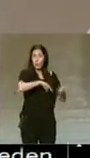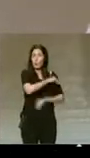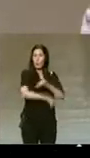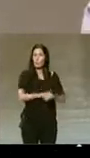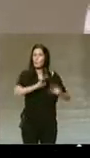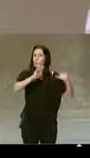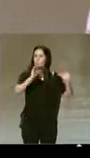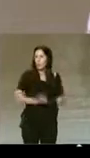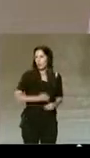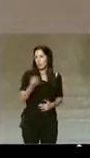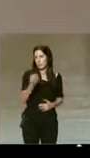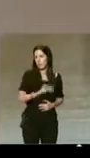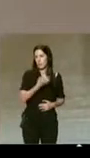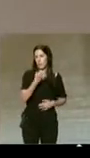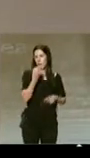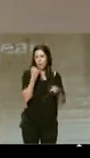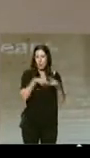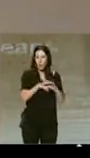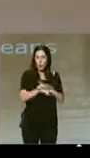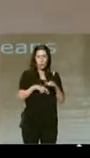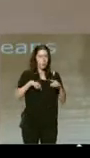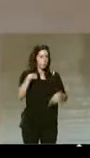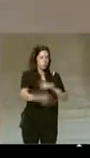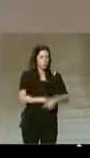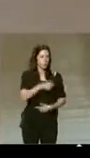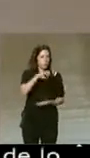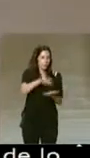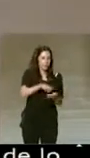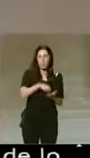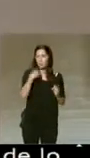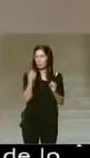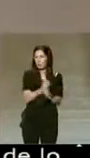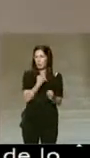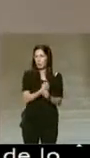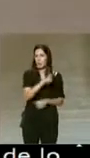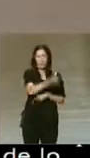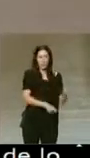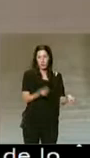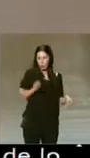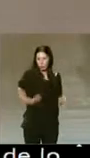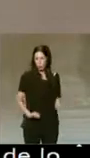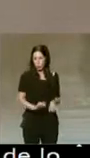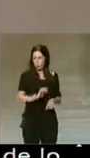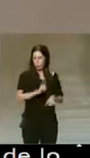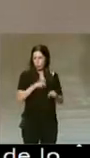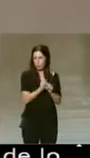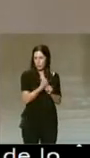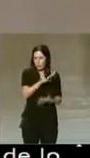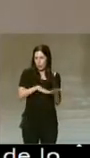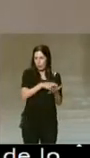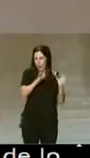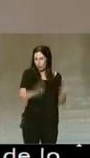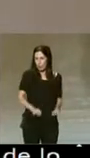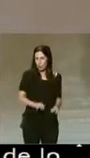means that they will use less the traditional means. So someone has a